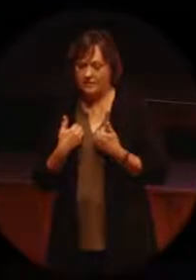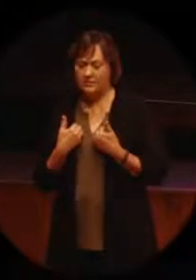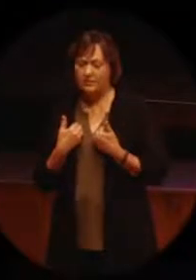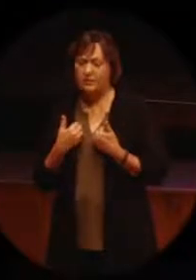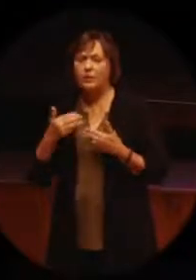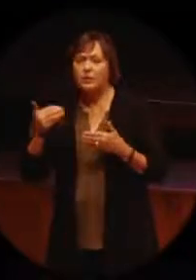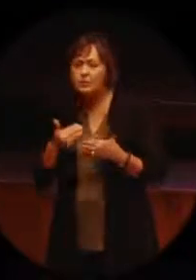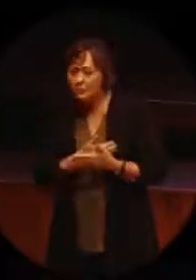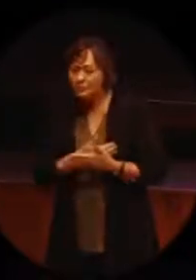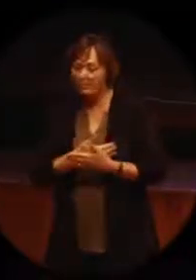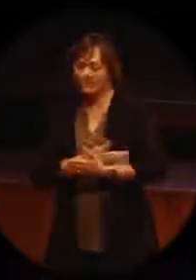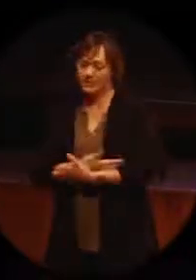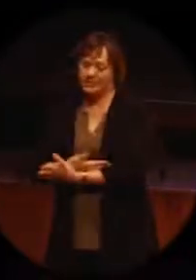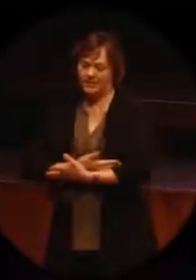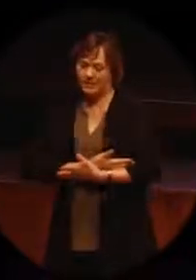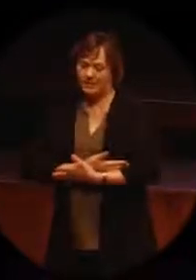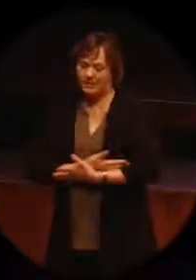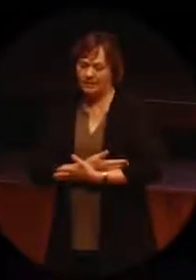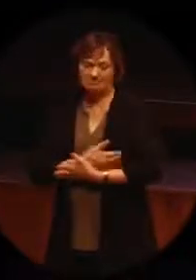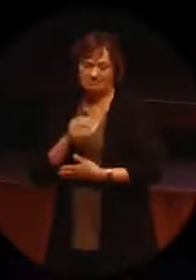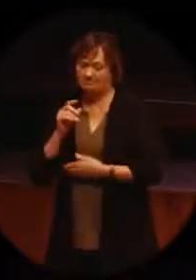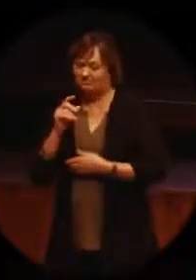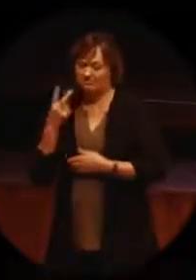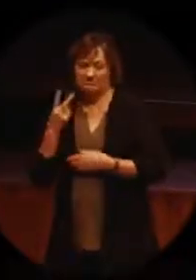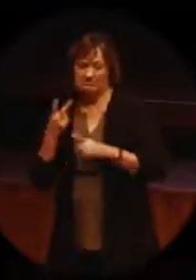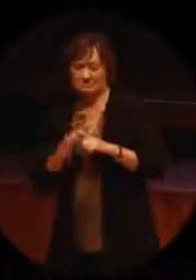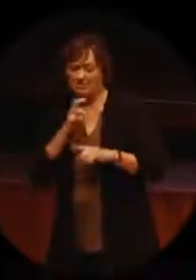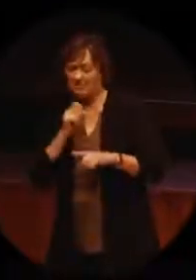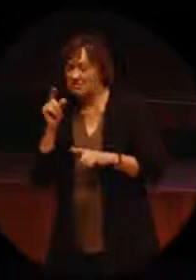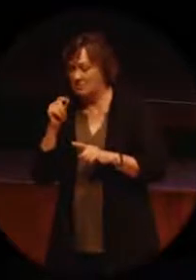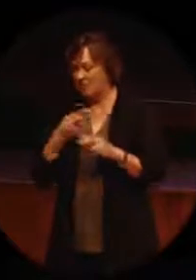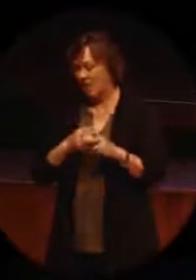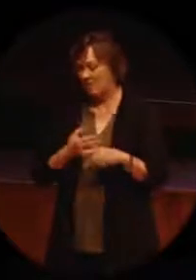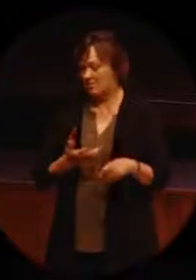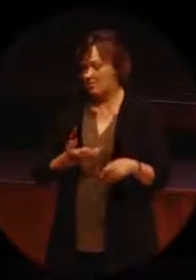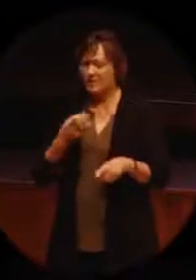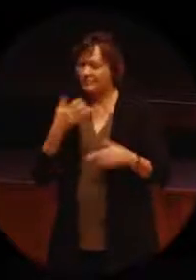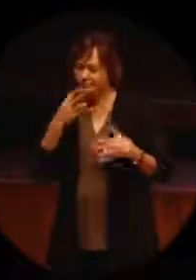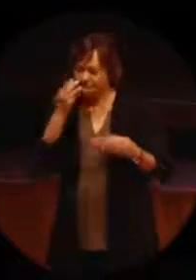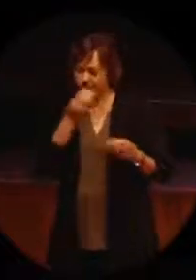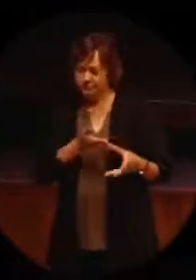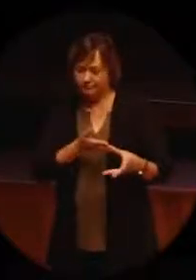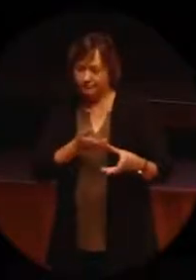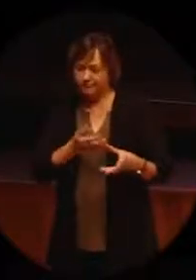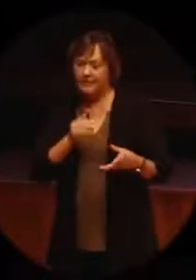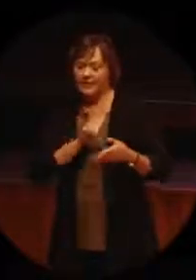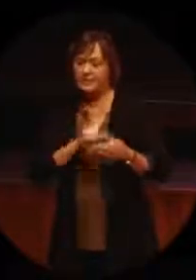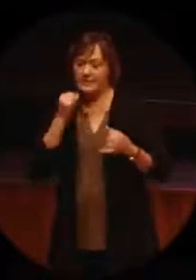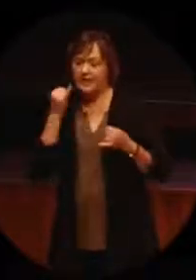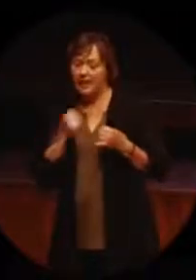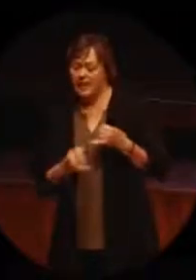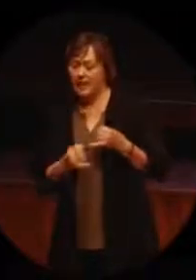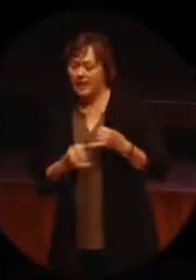a brand new baby that was just a couple months old when he passed. He had already told them,